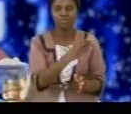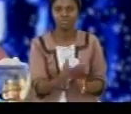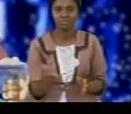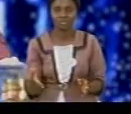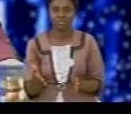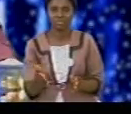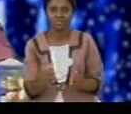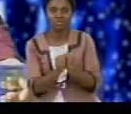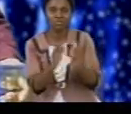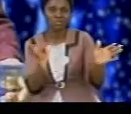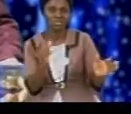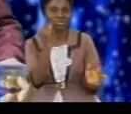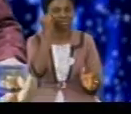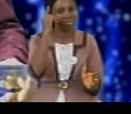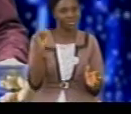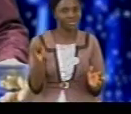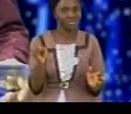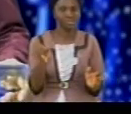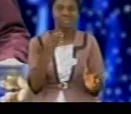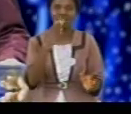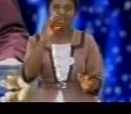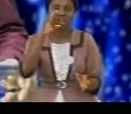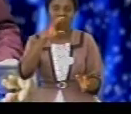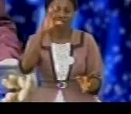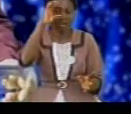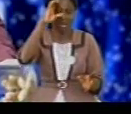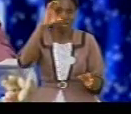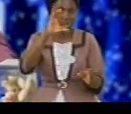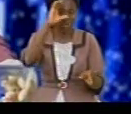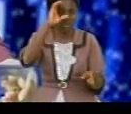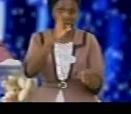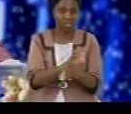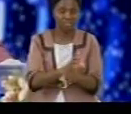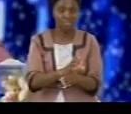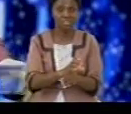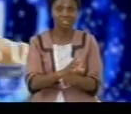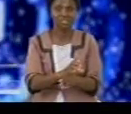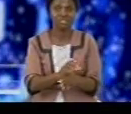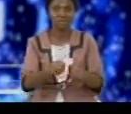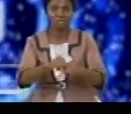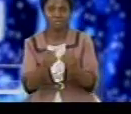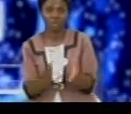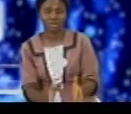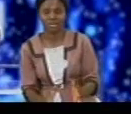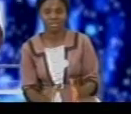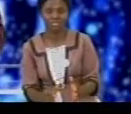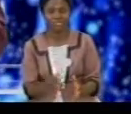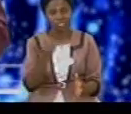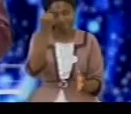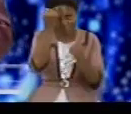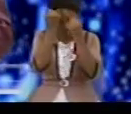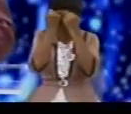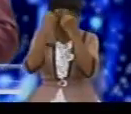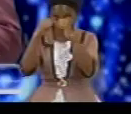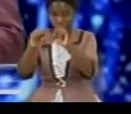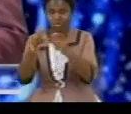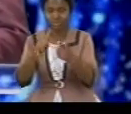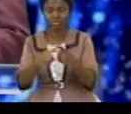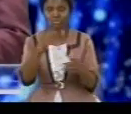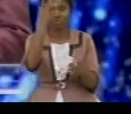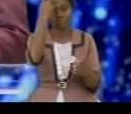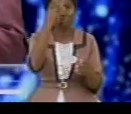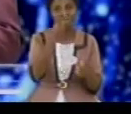breakers, without natural affection, implacable, disobedient to parents,